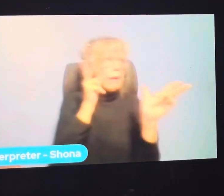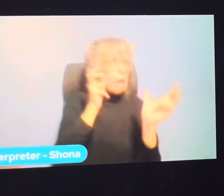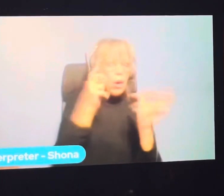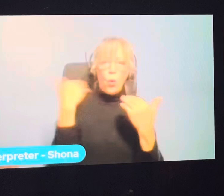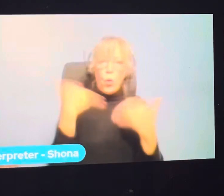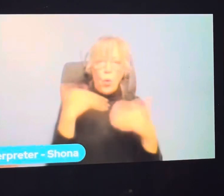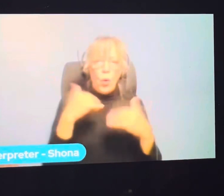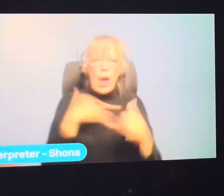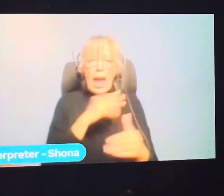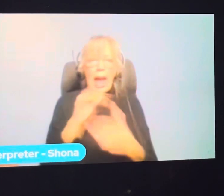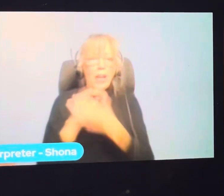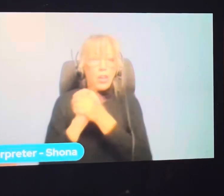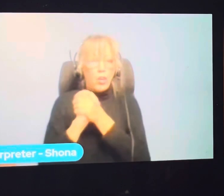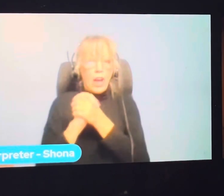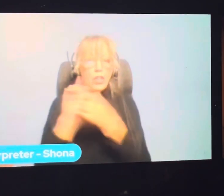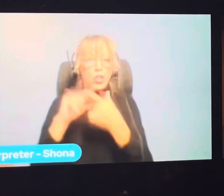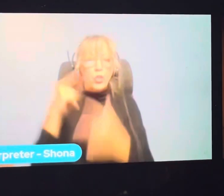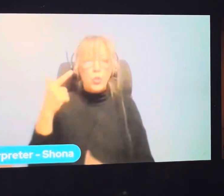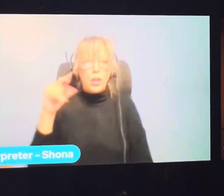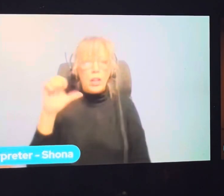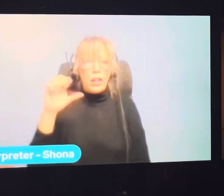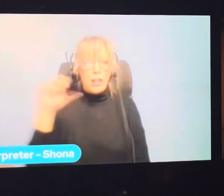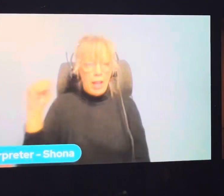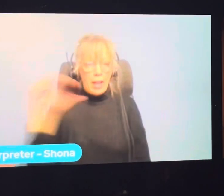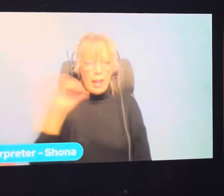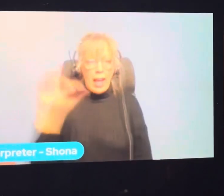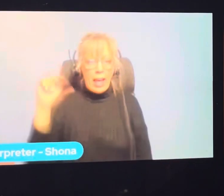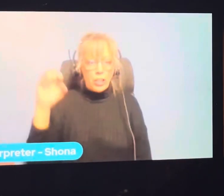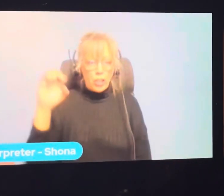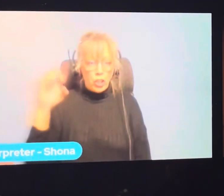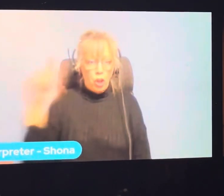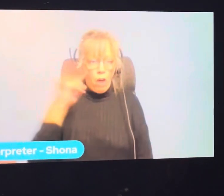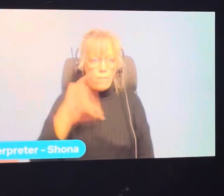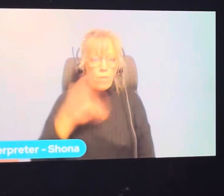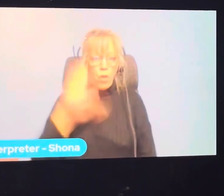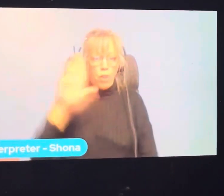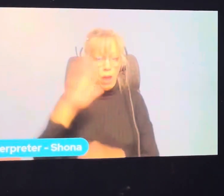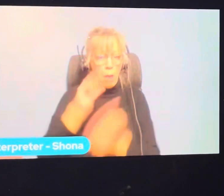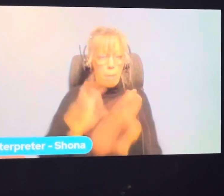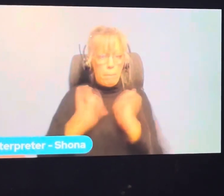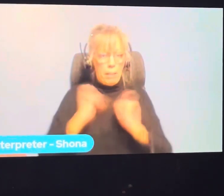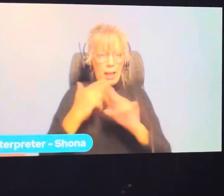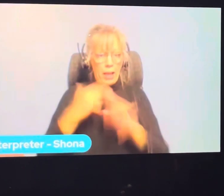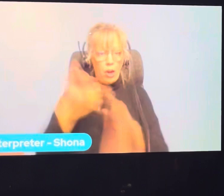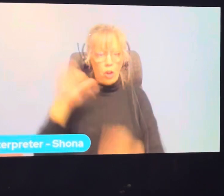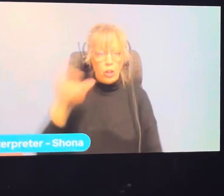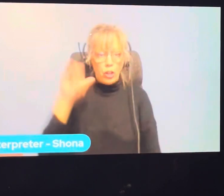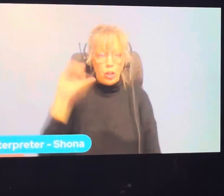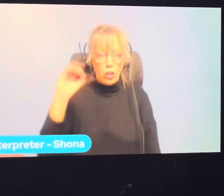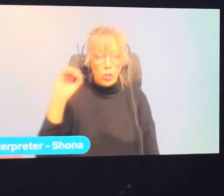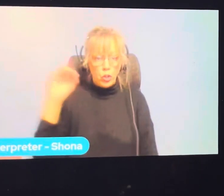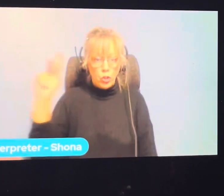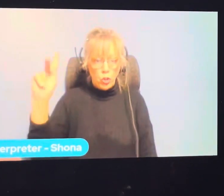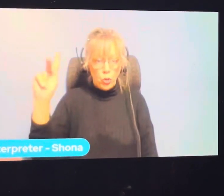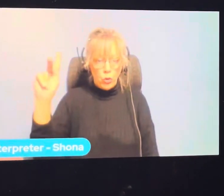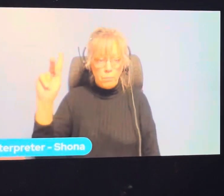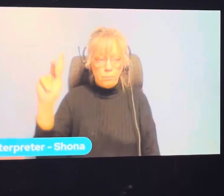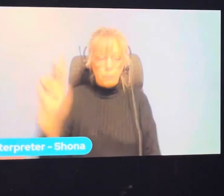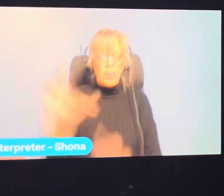to Glenn and Todd for JOOK. I'm really excited for y'all. Now let's move things along here.